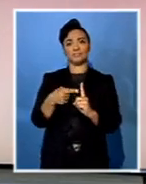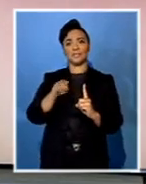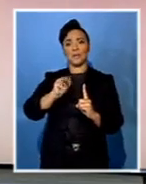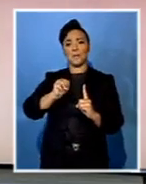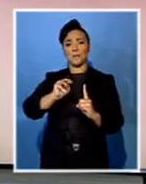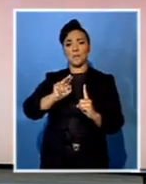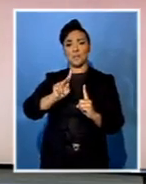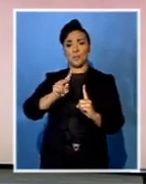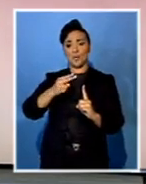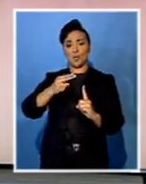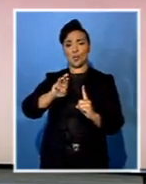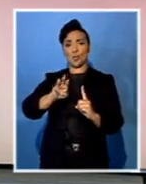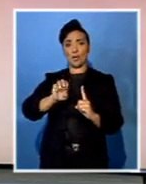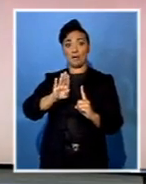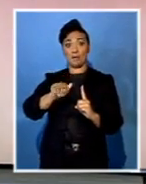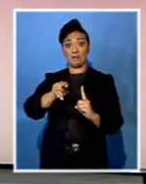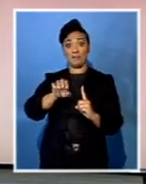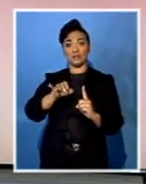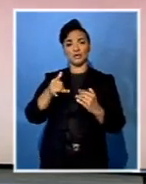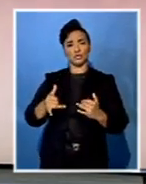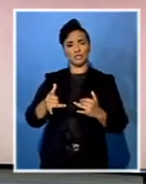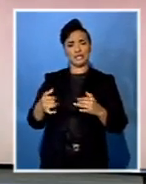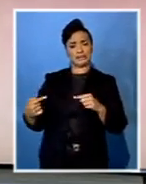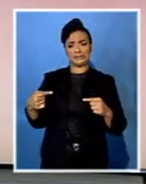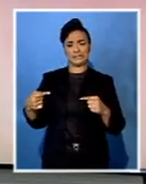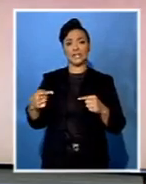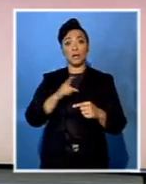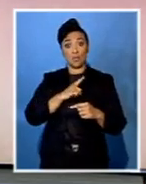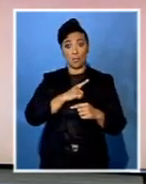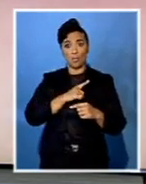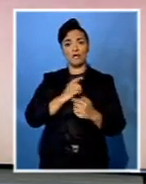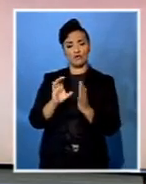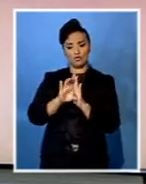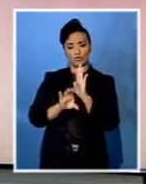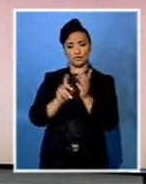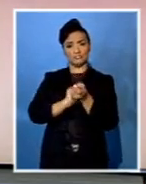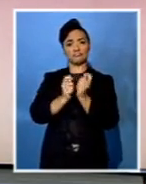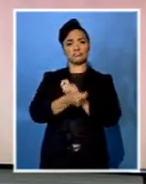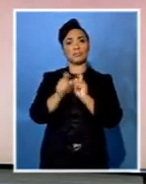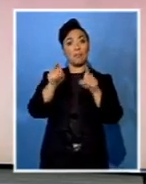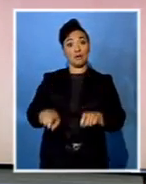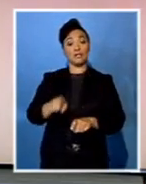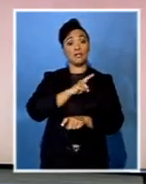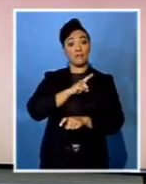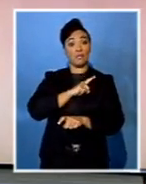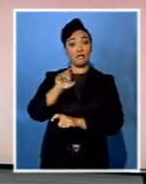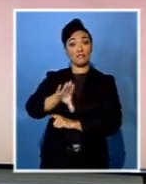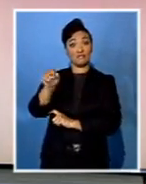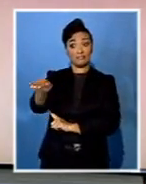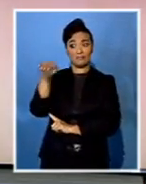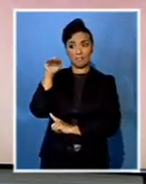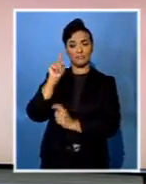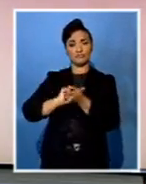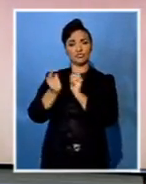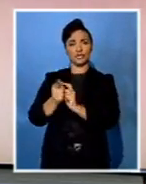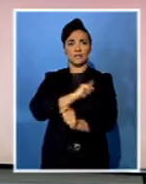continued today over Public Protector Busisiwe Mkhwebane's recommendation for a constitutional amendment to change the mandate of the Reserve